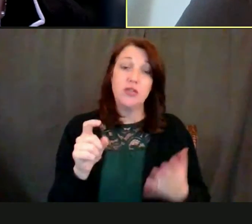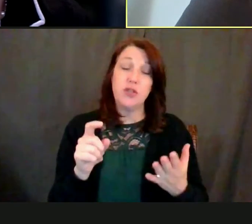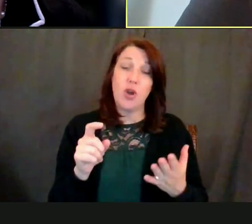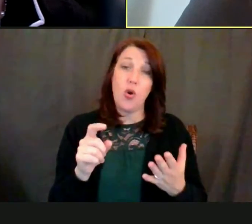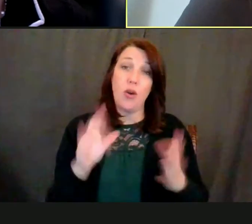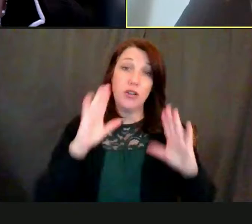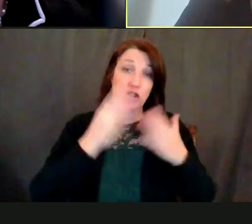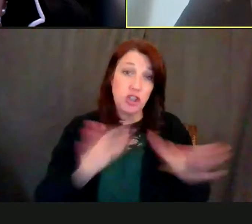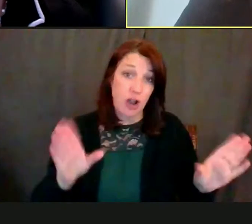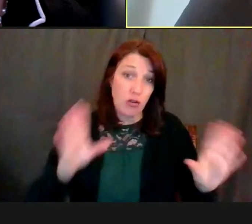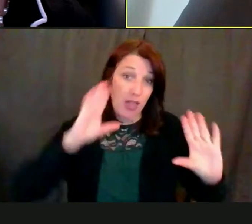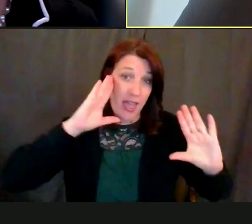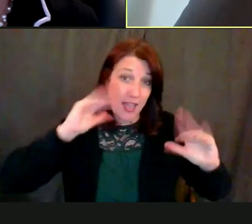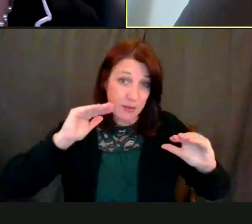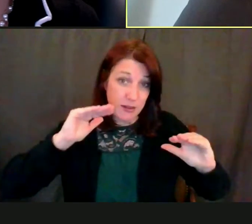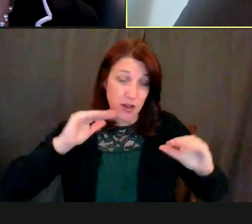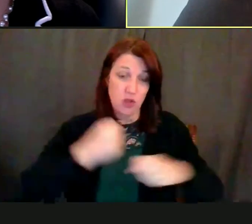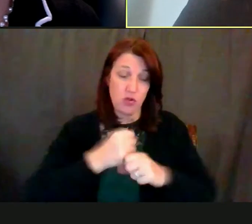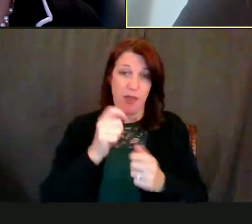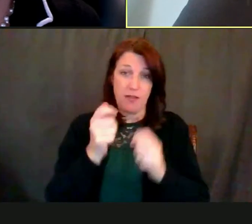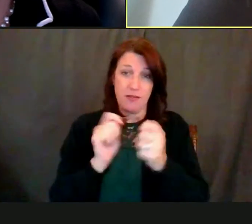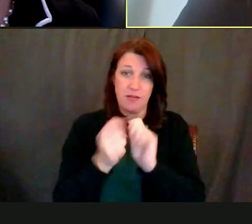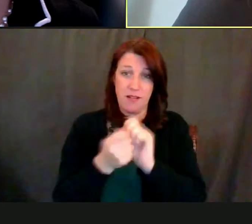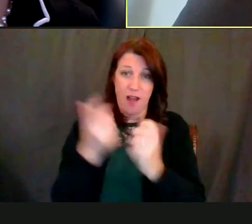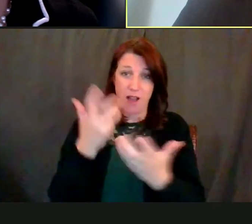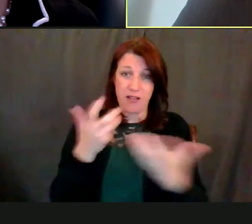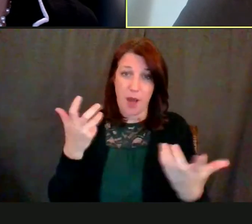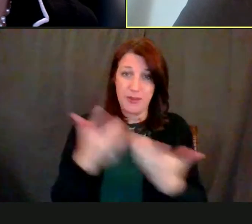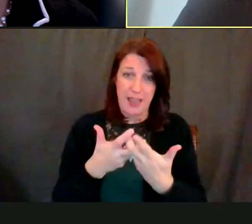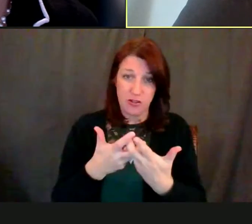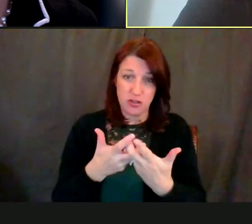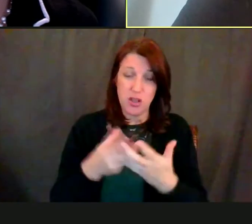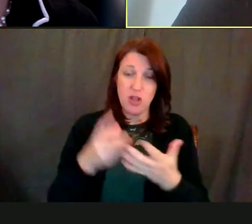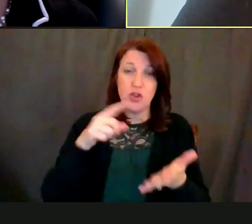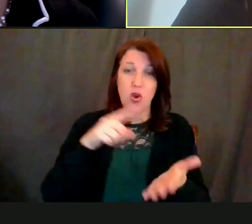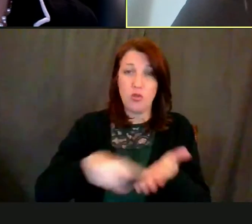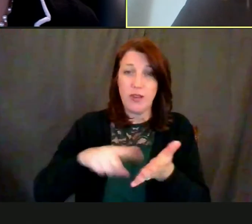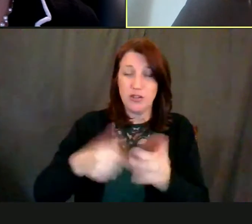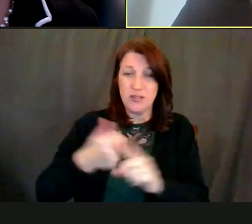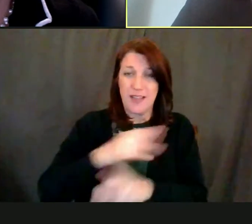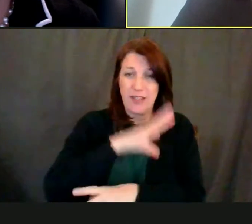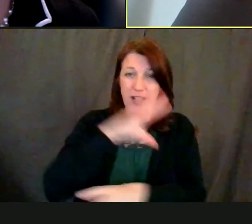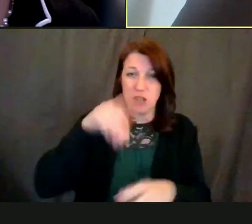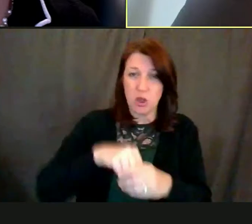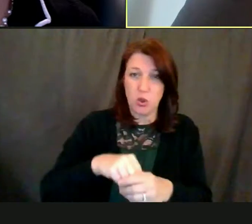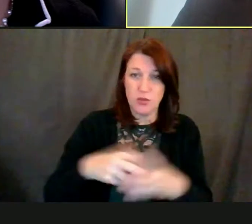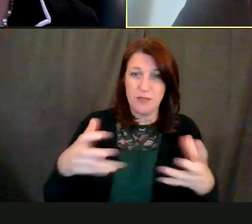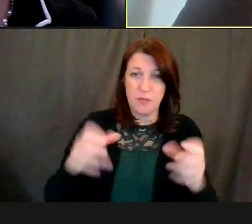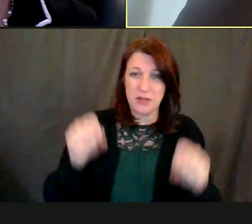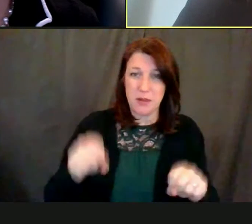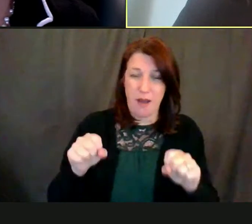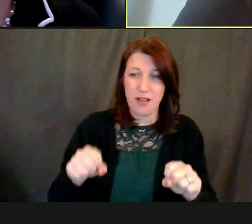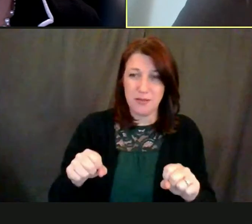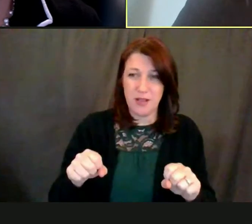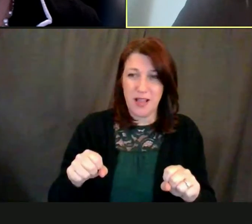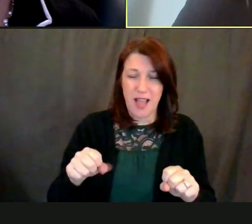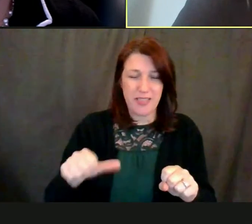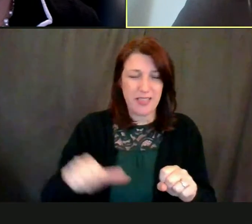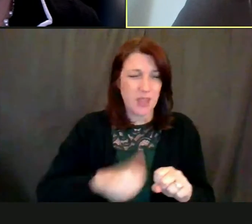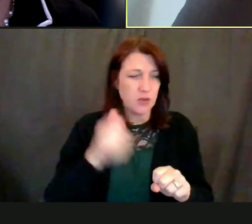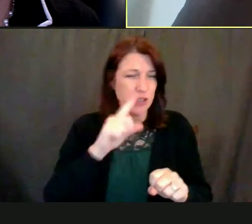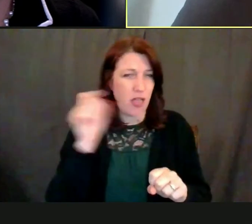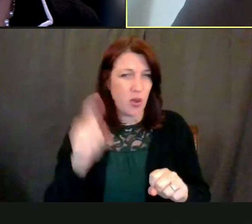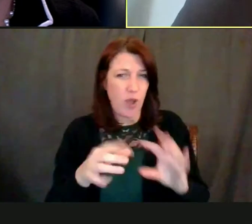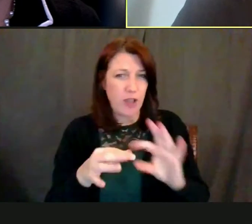expectation is always that you make accommodations so that your research is inclusive as possible. I think there was another question that we received